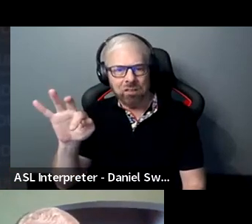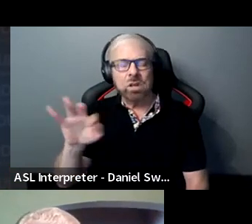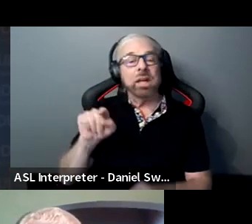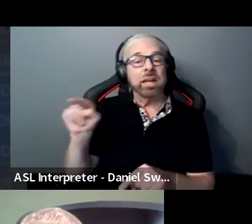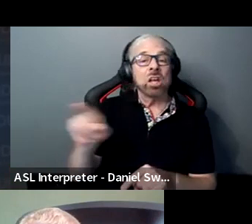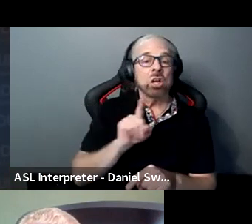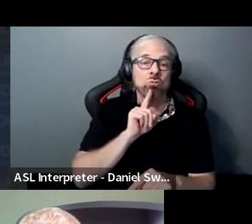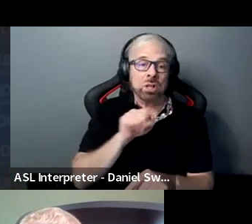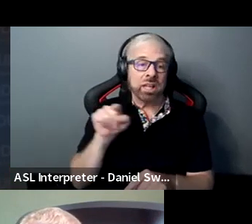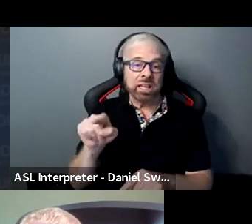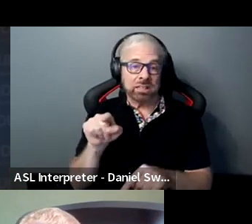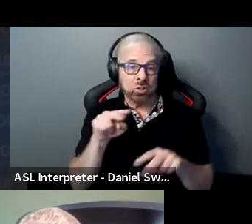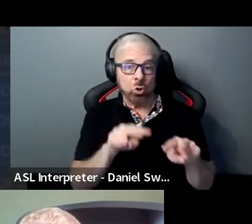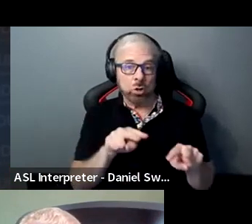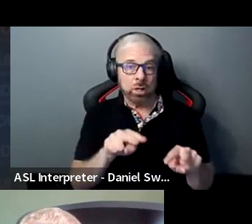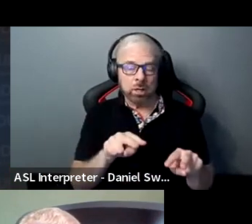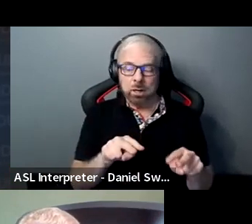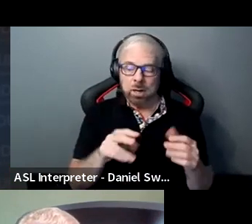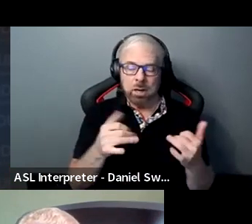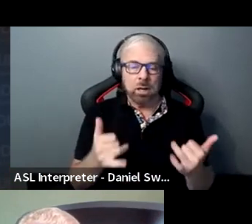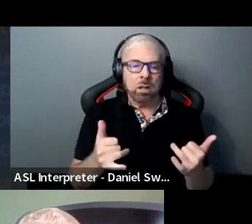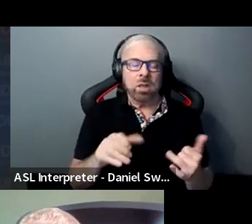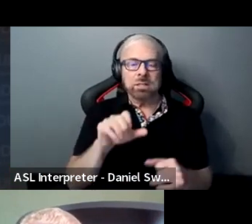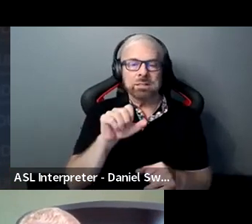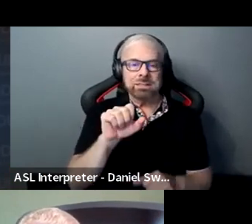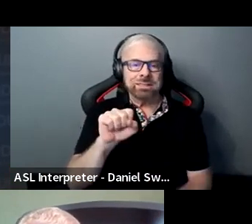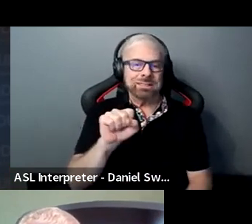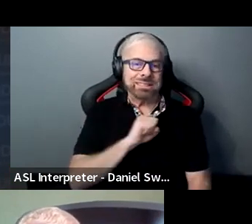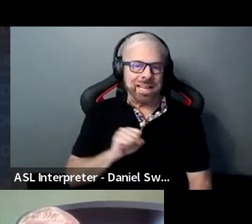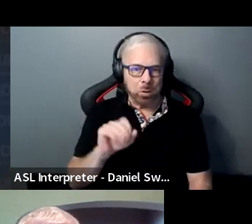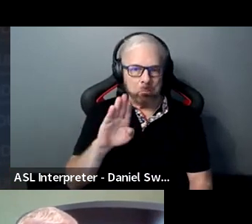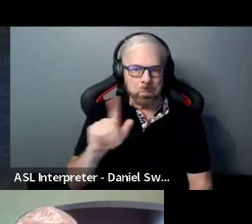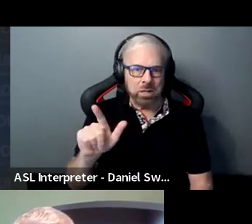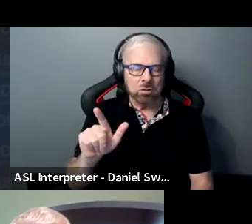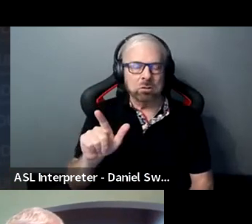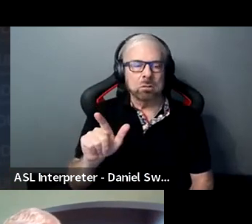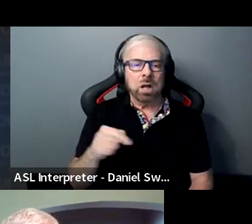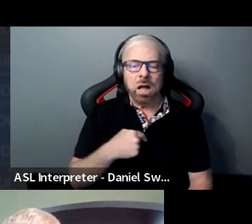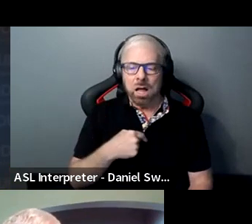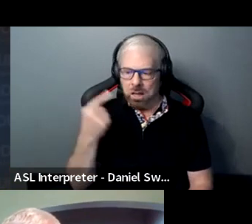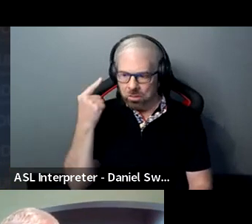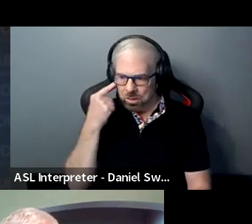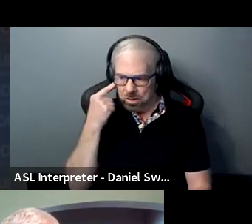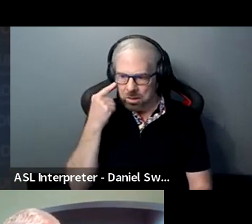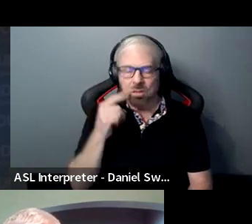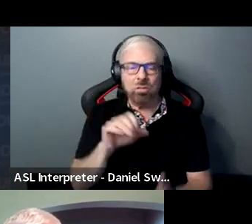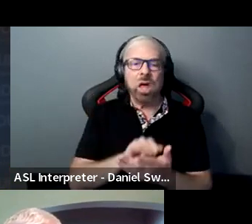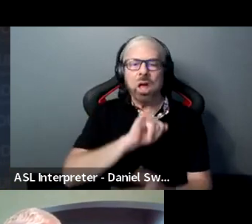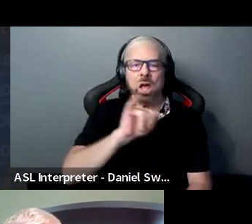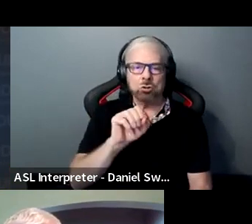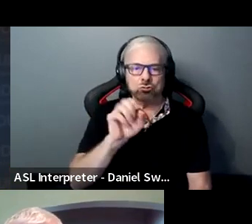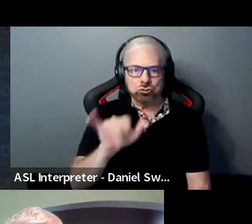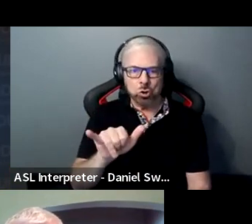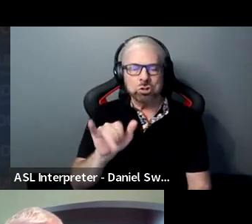looking at the Senate bill. I think that Josy and